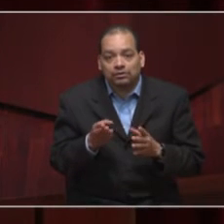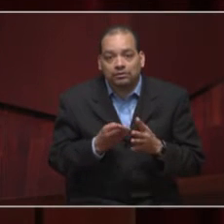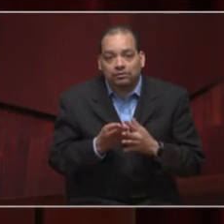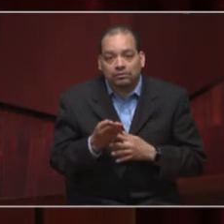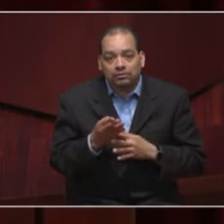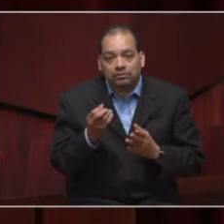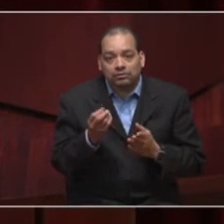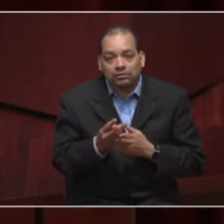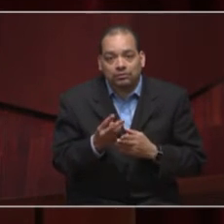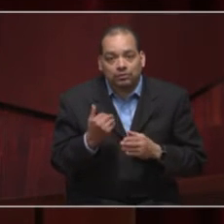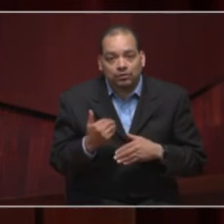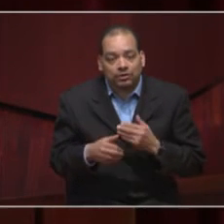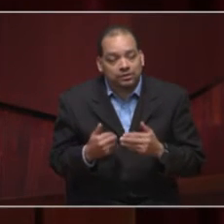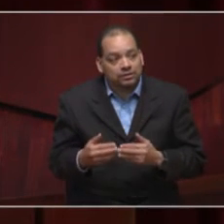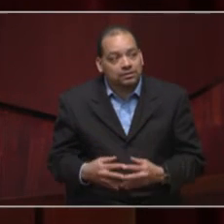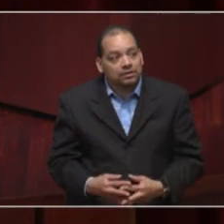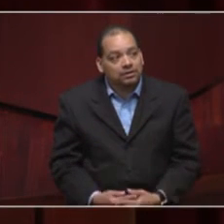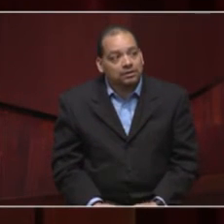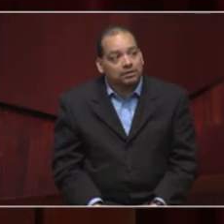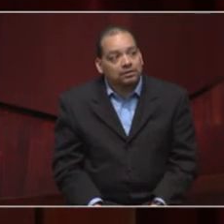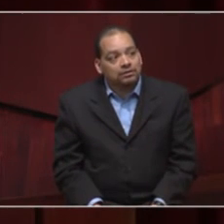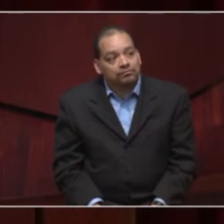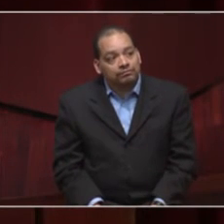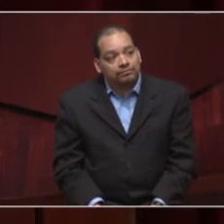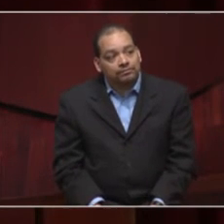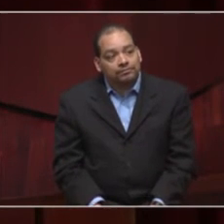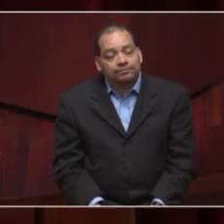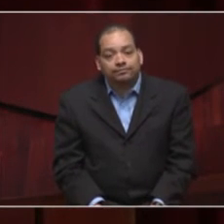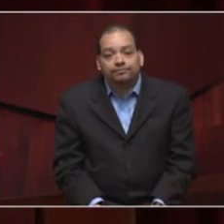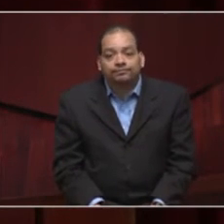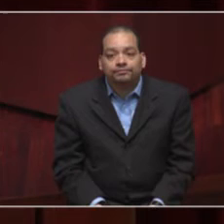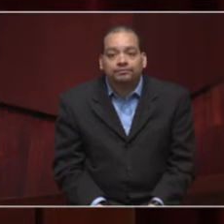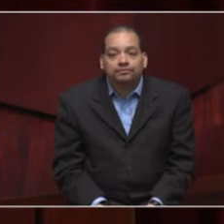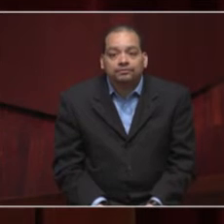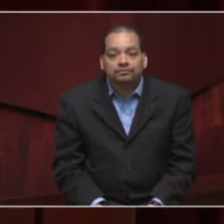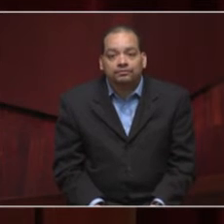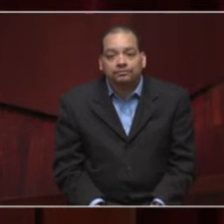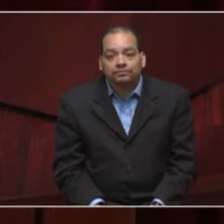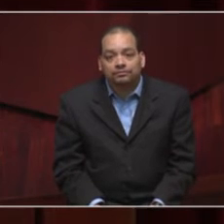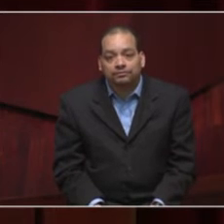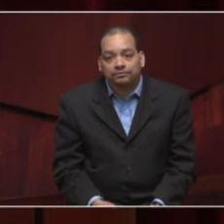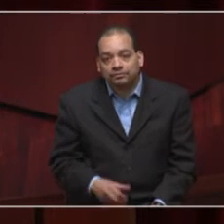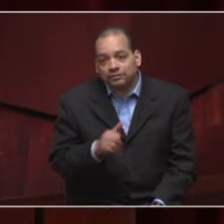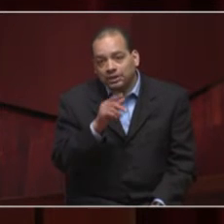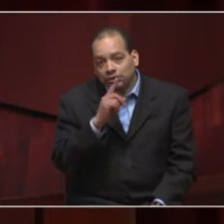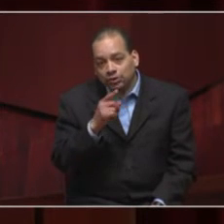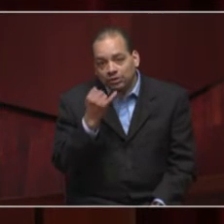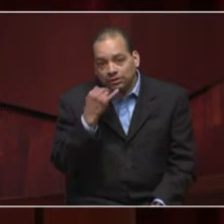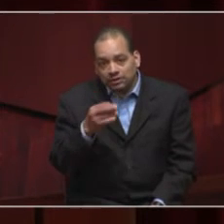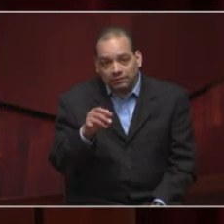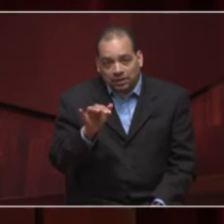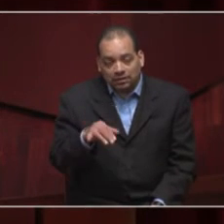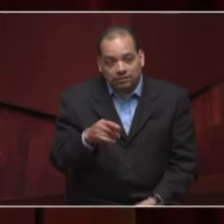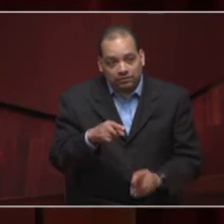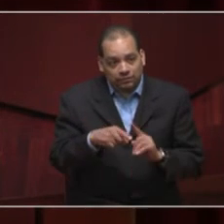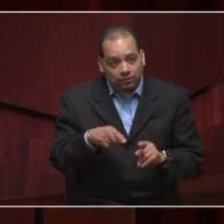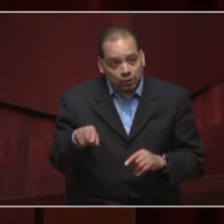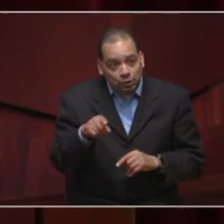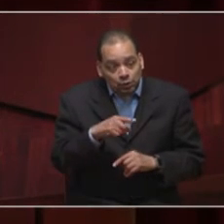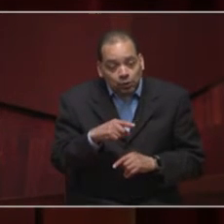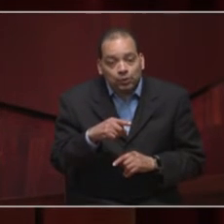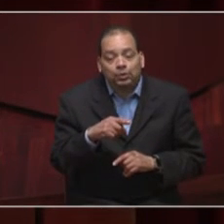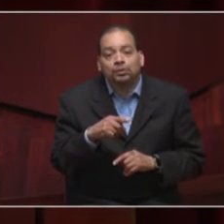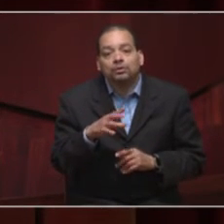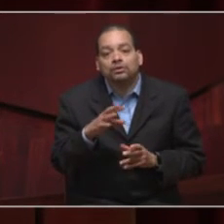I guess my follow-up was, and I'm not sure that whether this would be handled by you within the context of